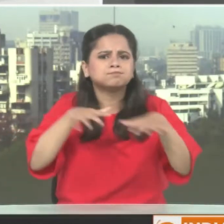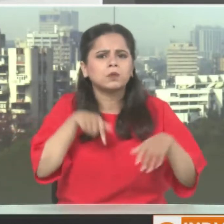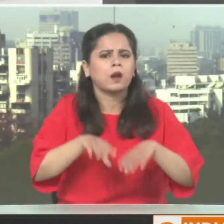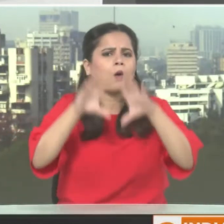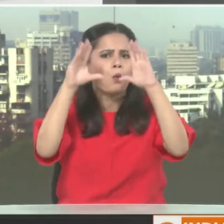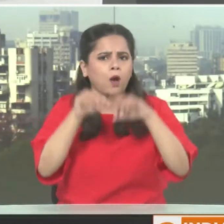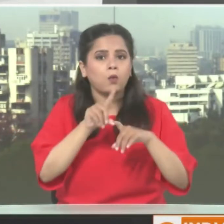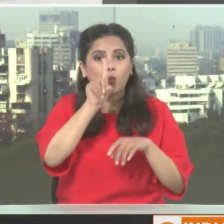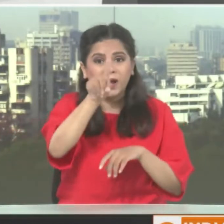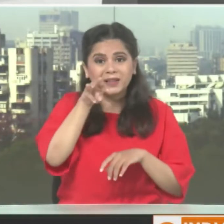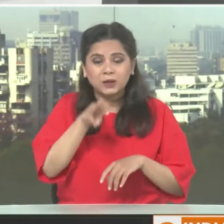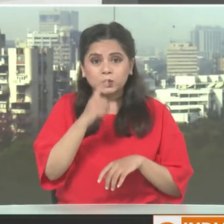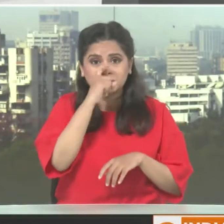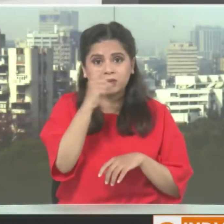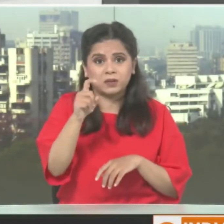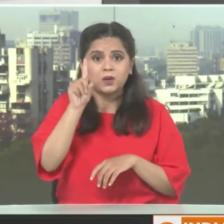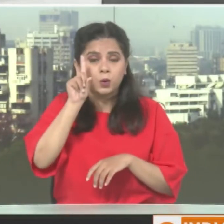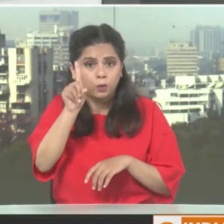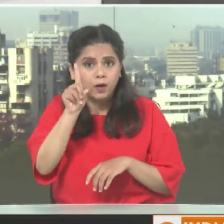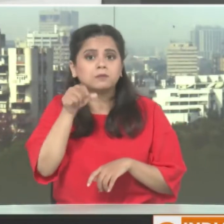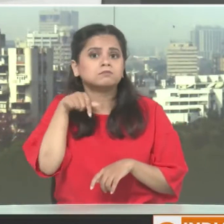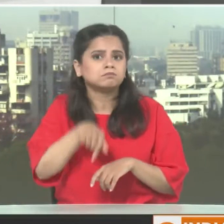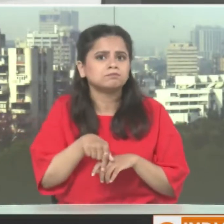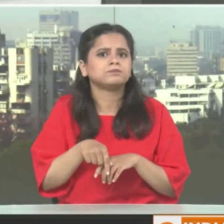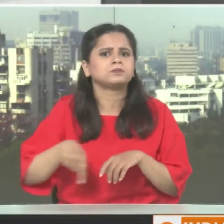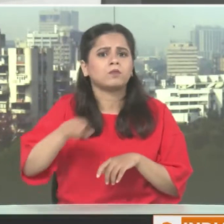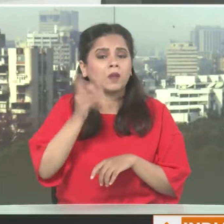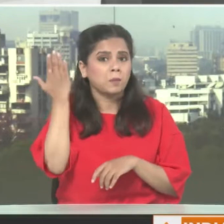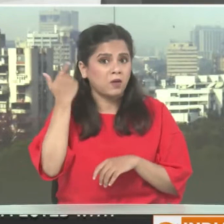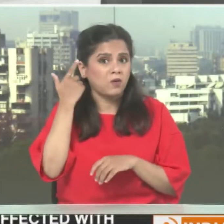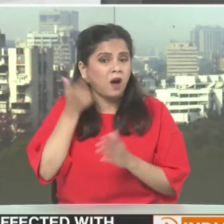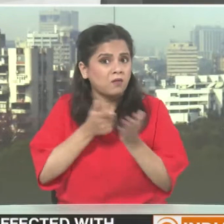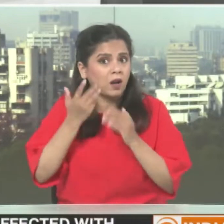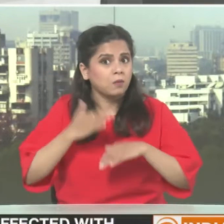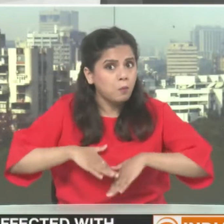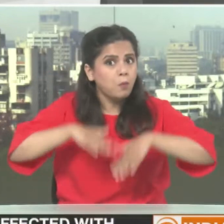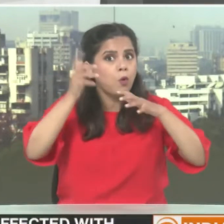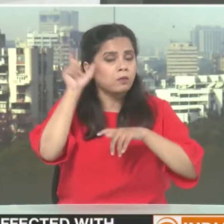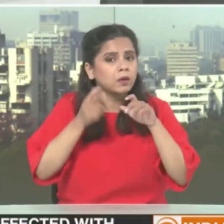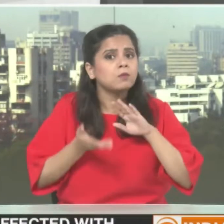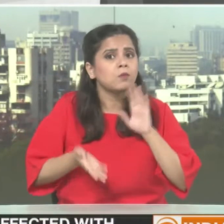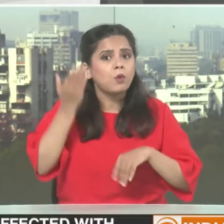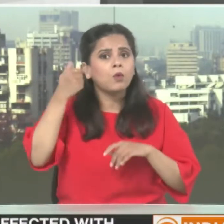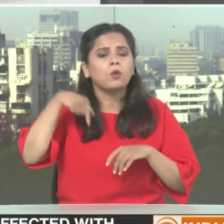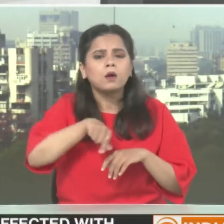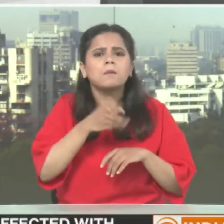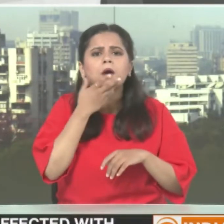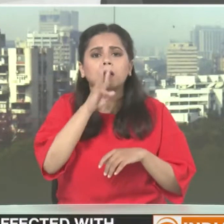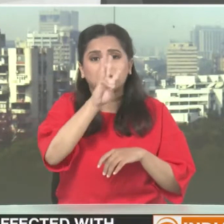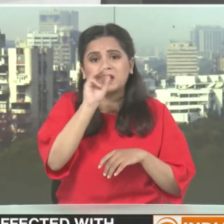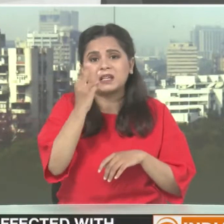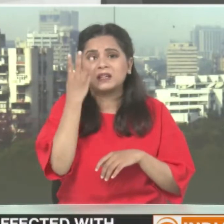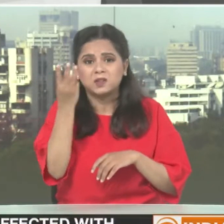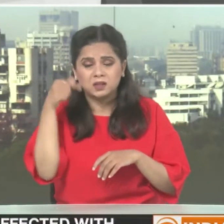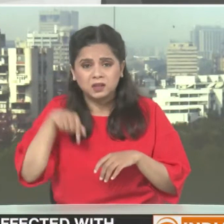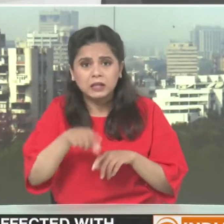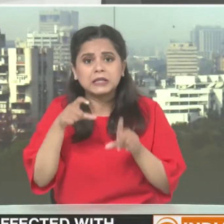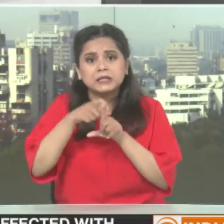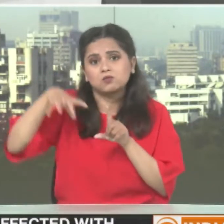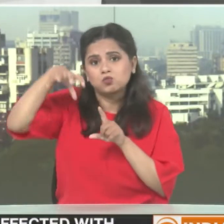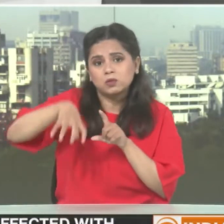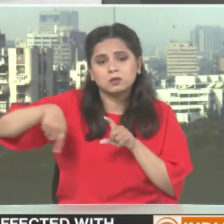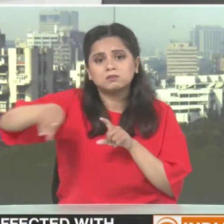to 1,771, though the highest number of villages that are still submerged is 303 in the